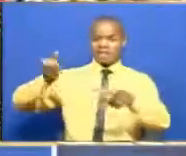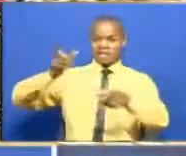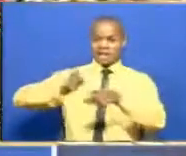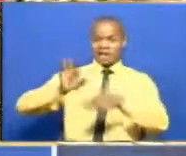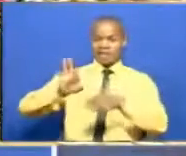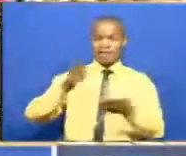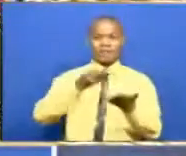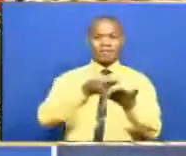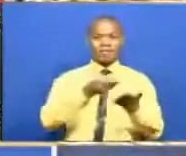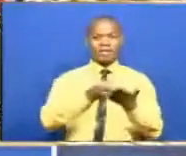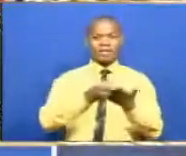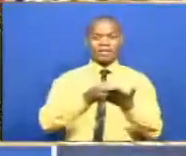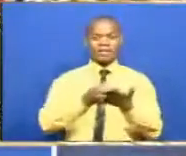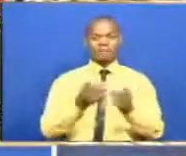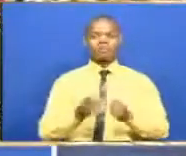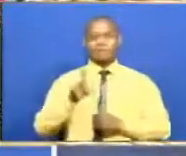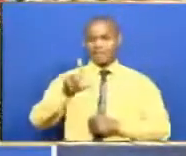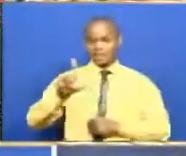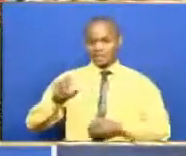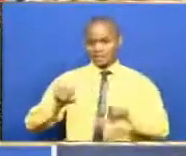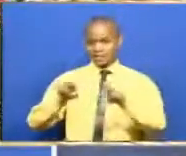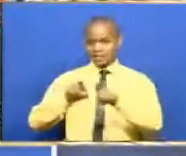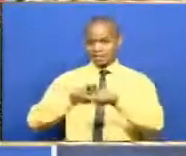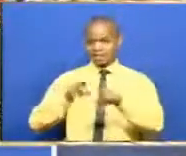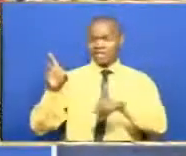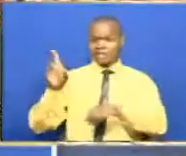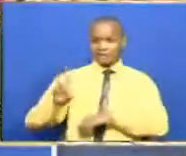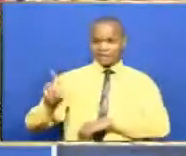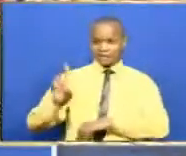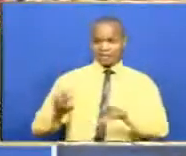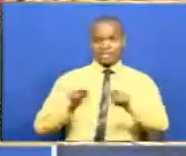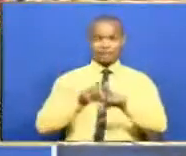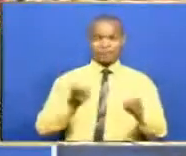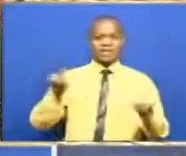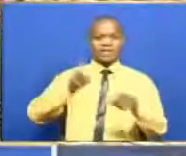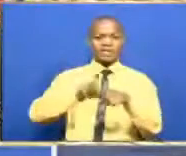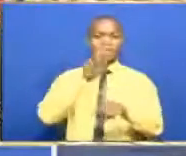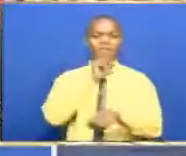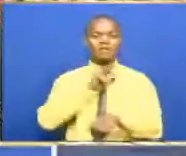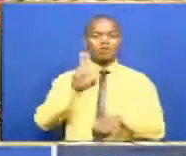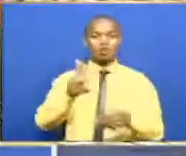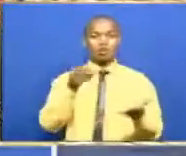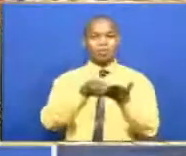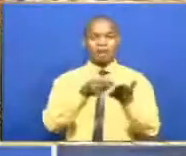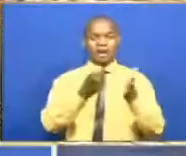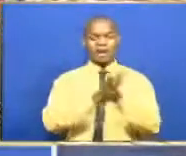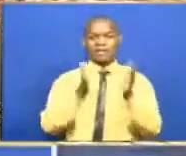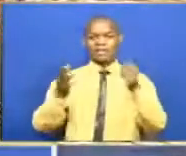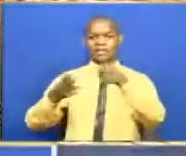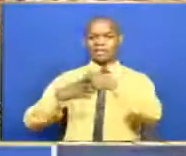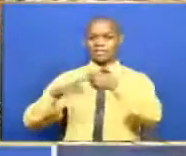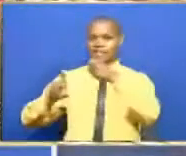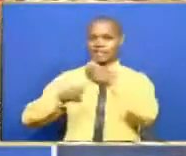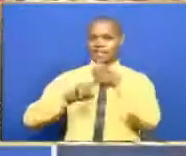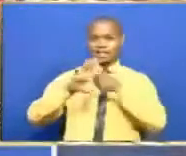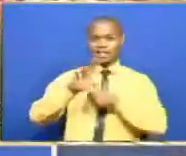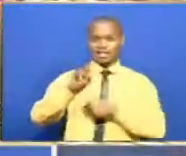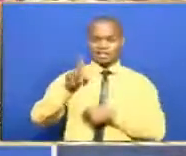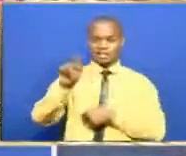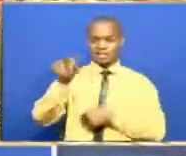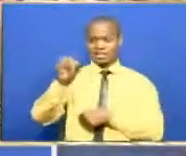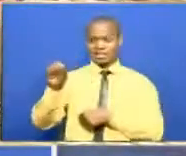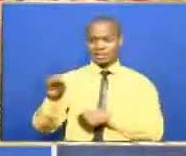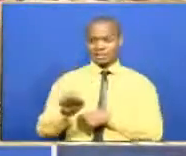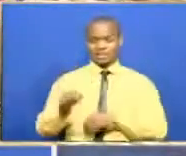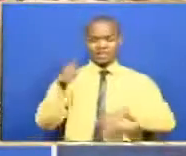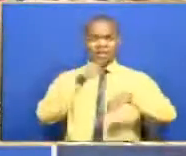a pricier on a litre. The price of diesel has further gone up by 2 shillings and 76 cents on account of higher prices